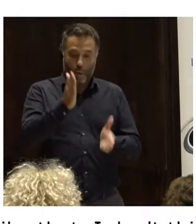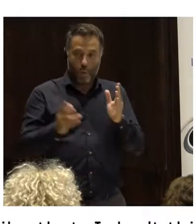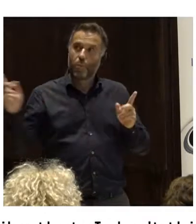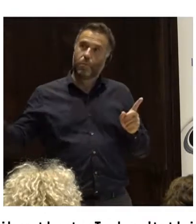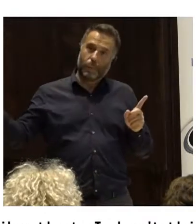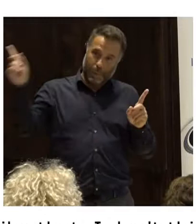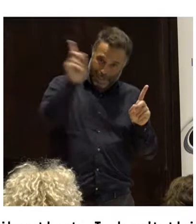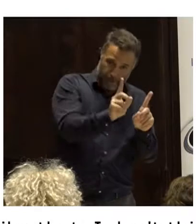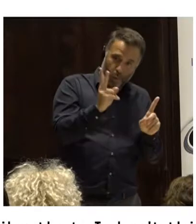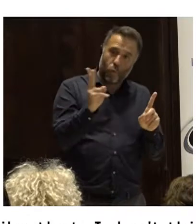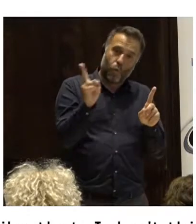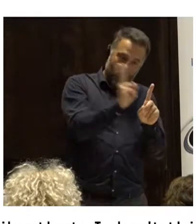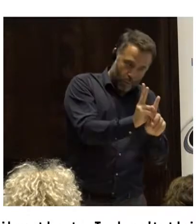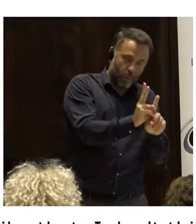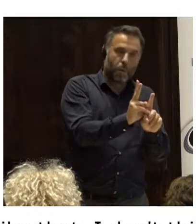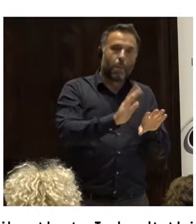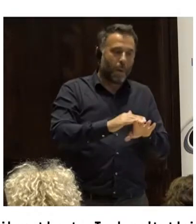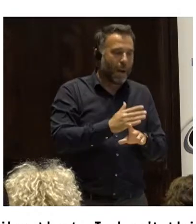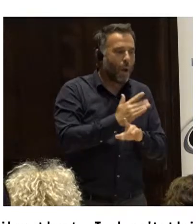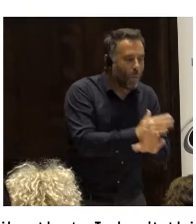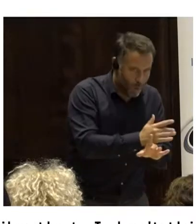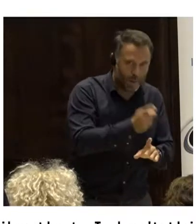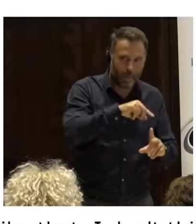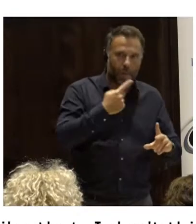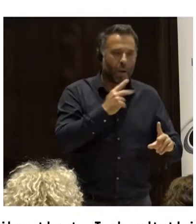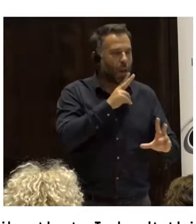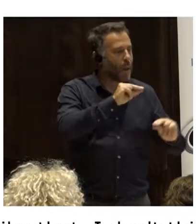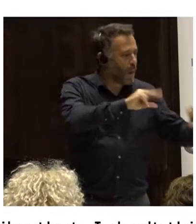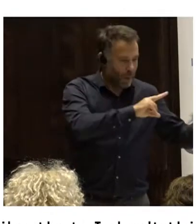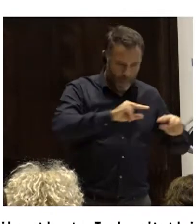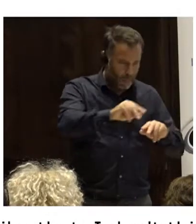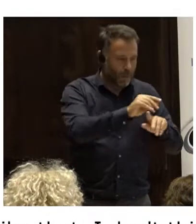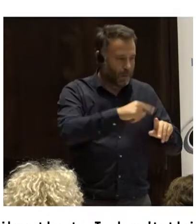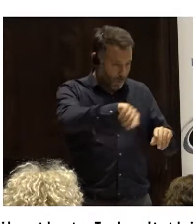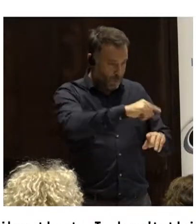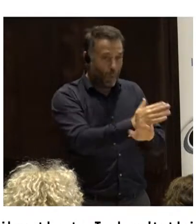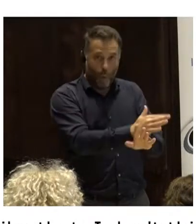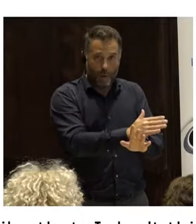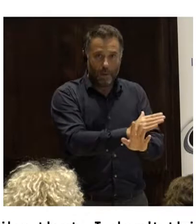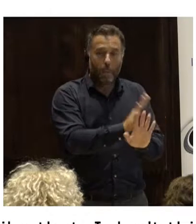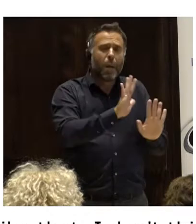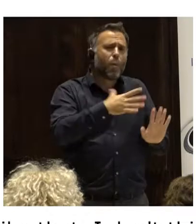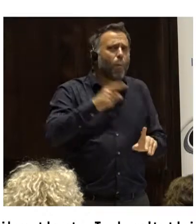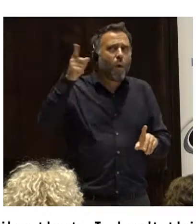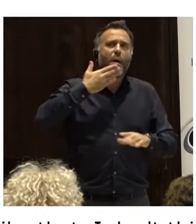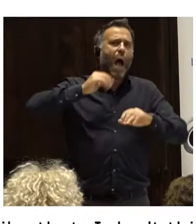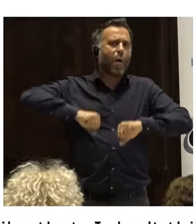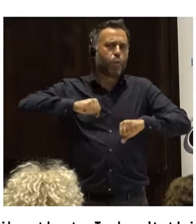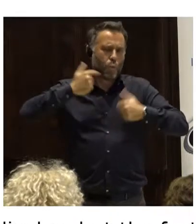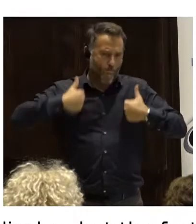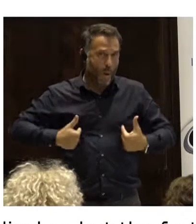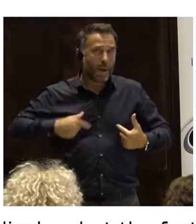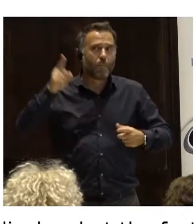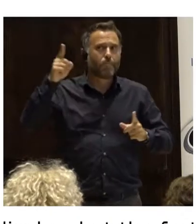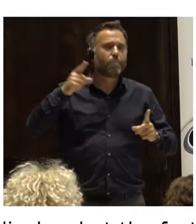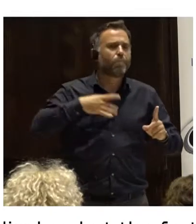that the human, the man, or the adult, becomes a player himself